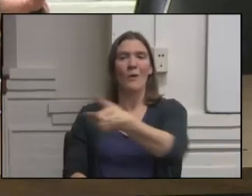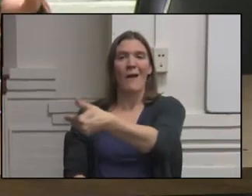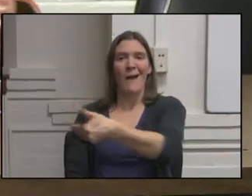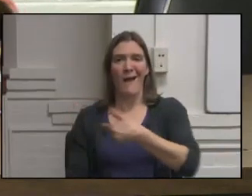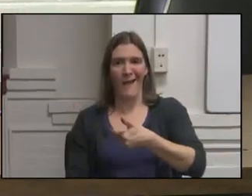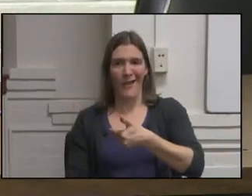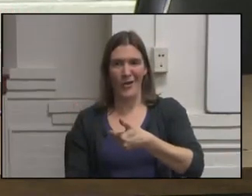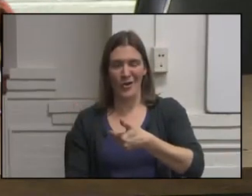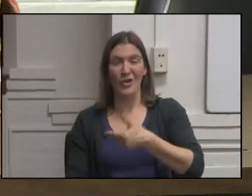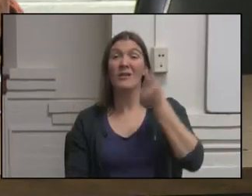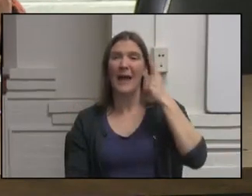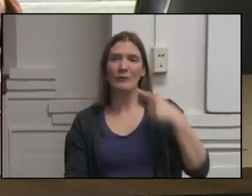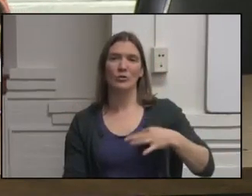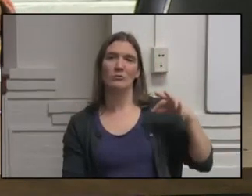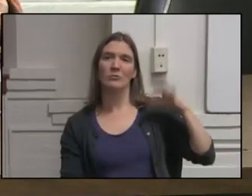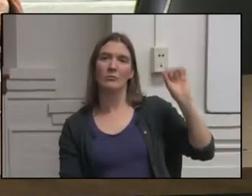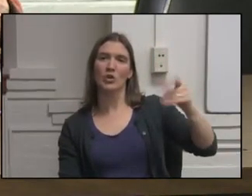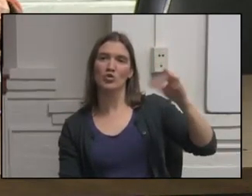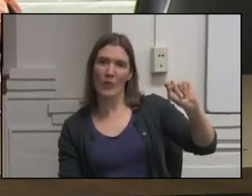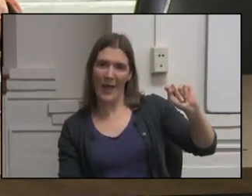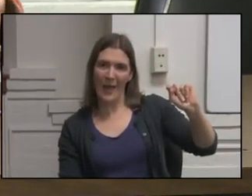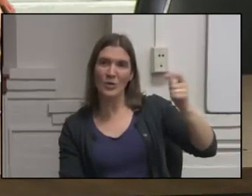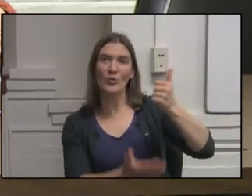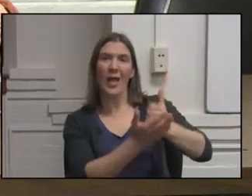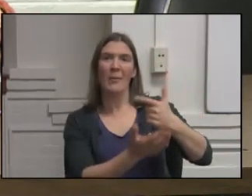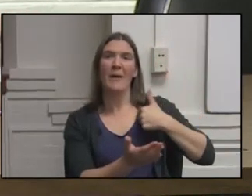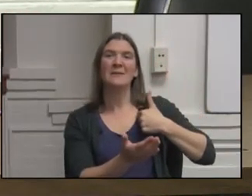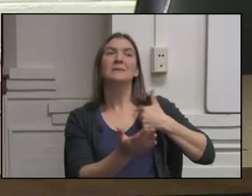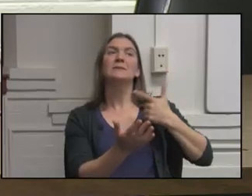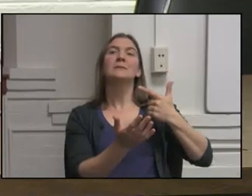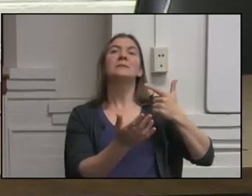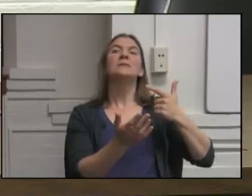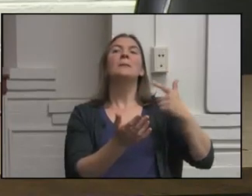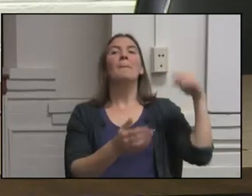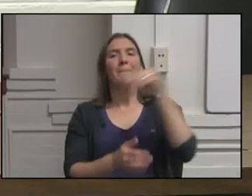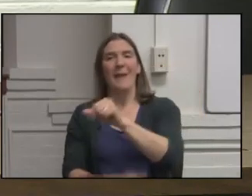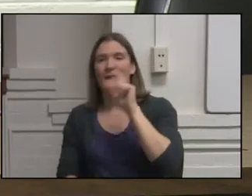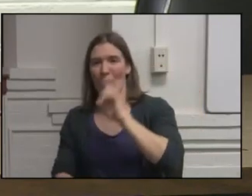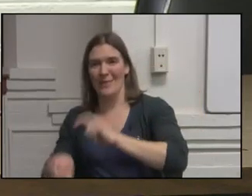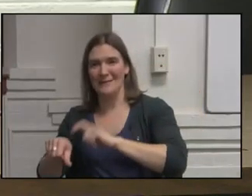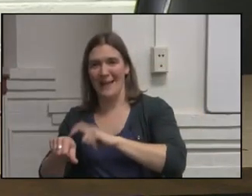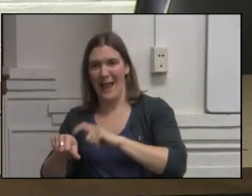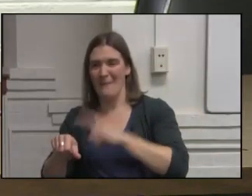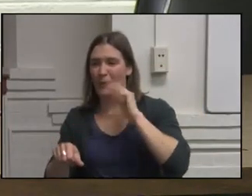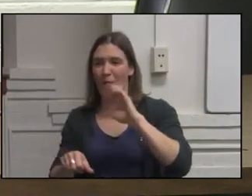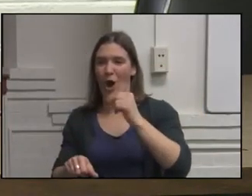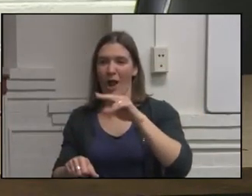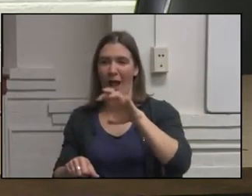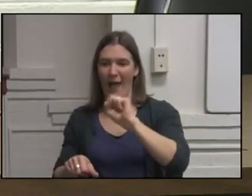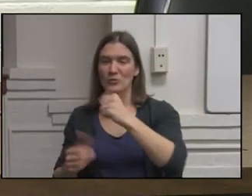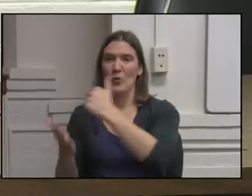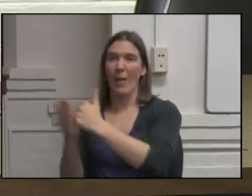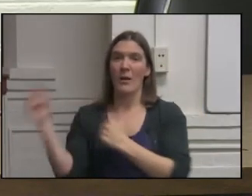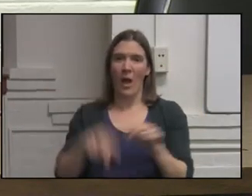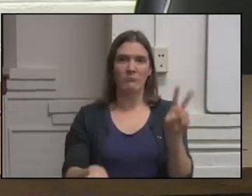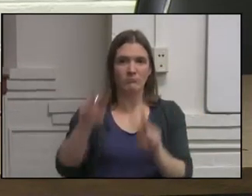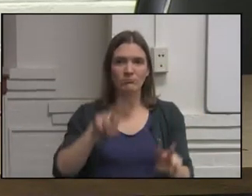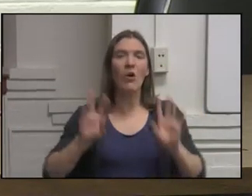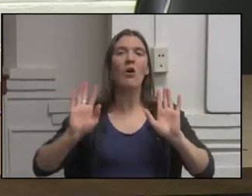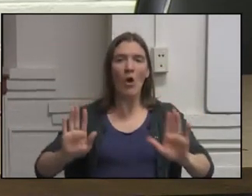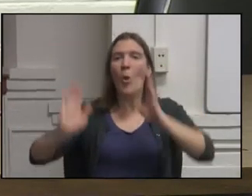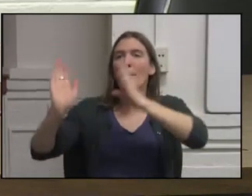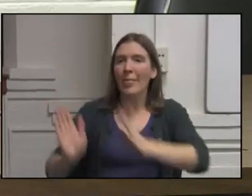for these grants that would allow us to buy some time of an archivist to at least get us sorted out and